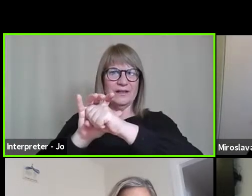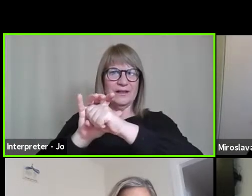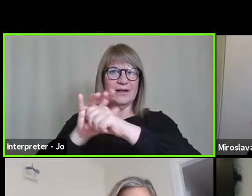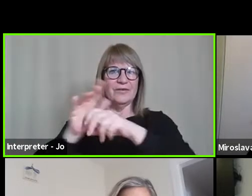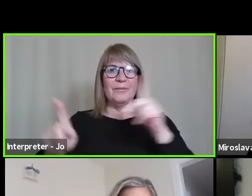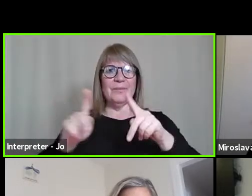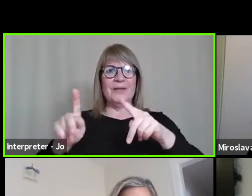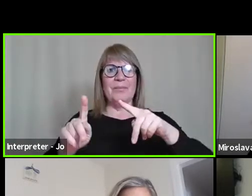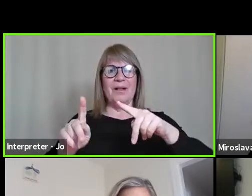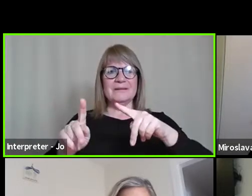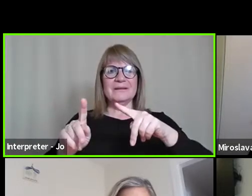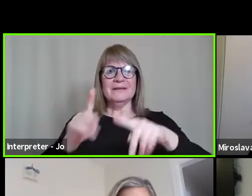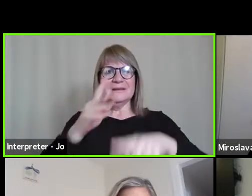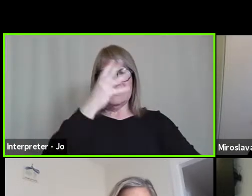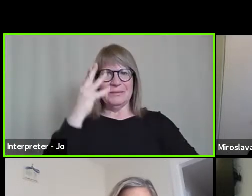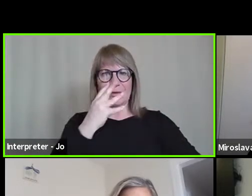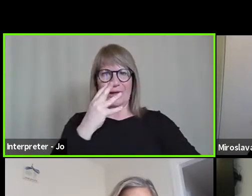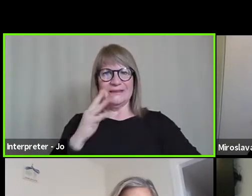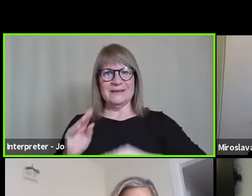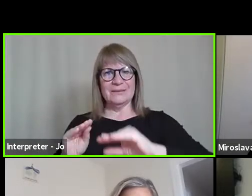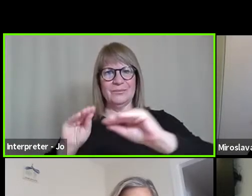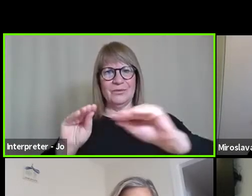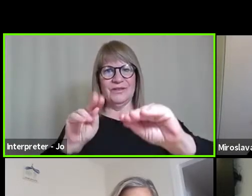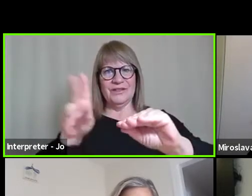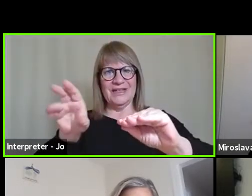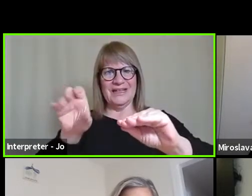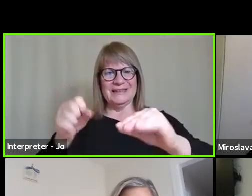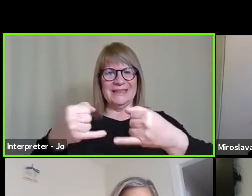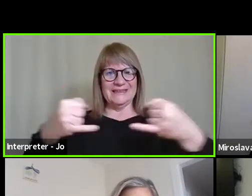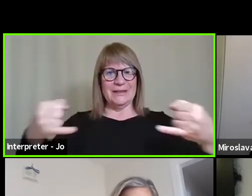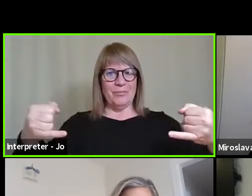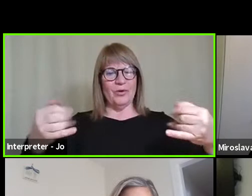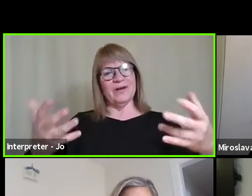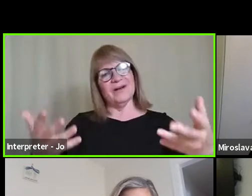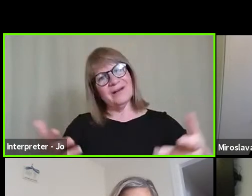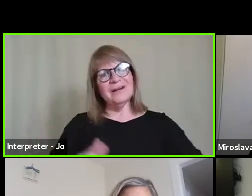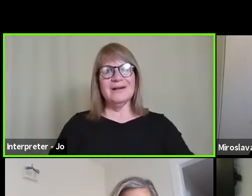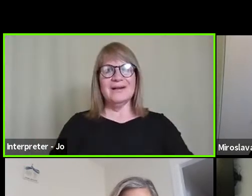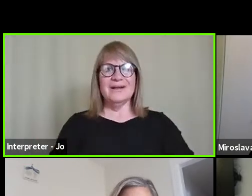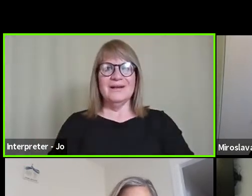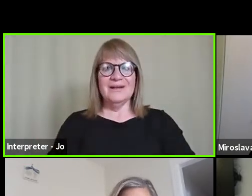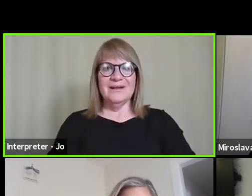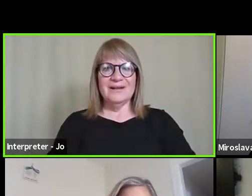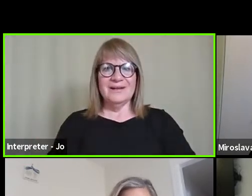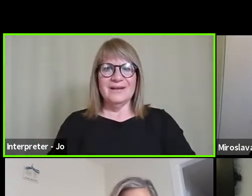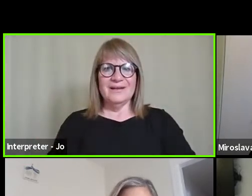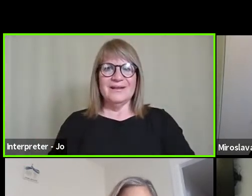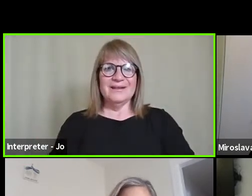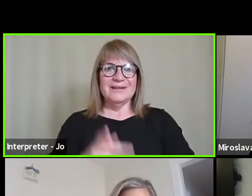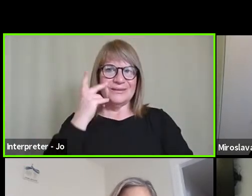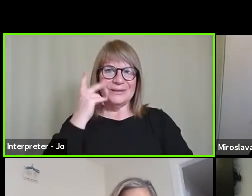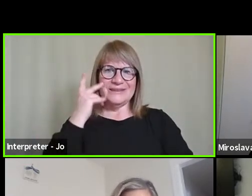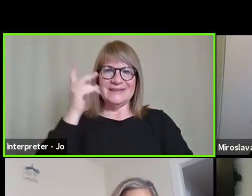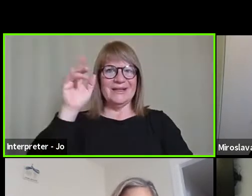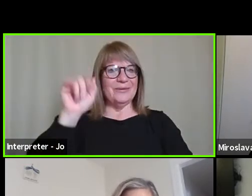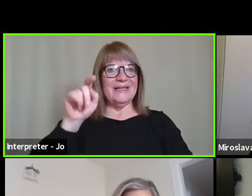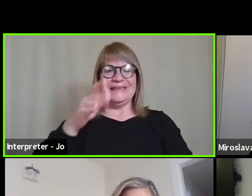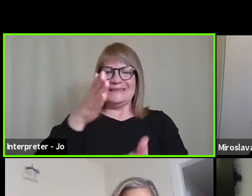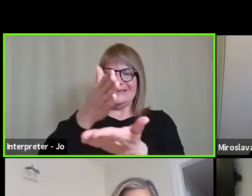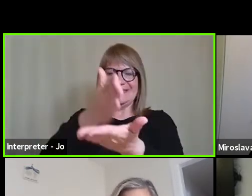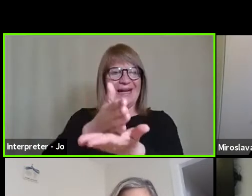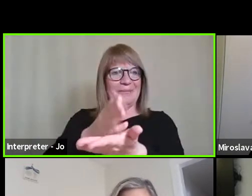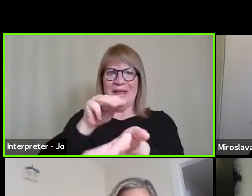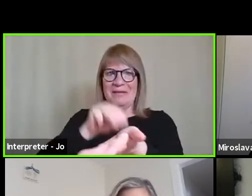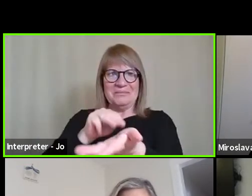migrating right and so really what we're seeing with that is also a re-medicalization of the border um so kind